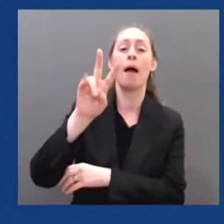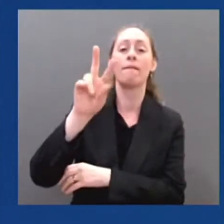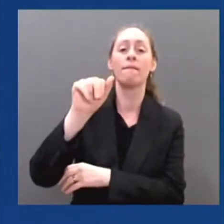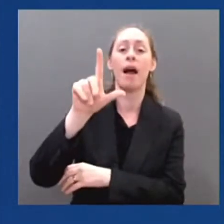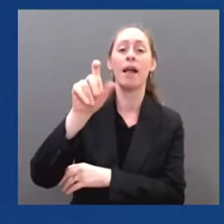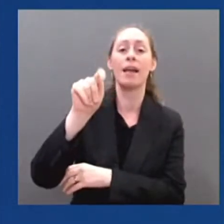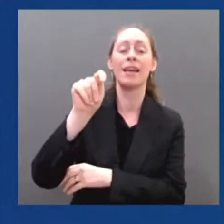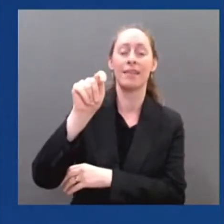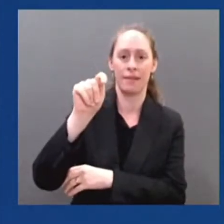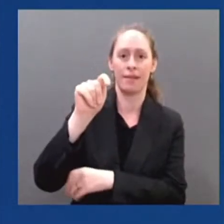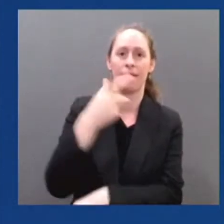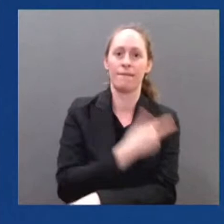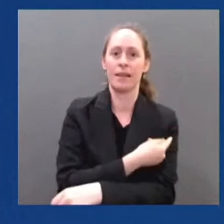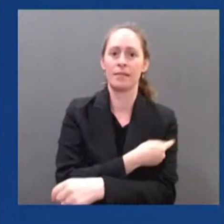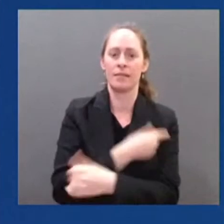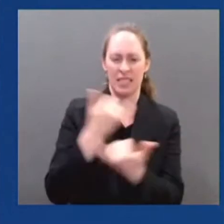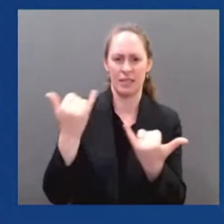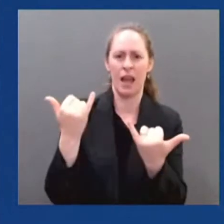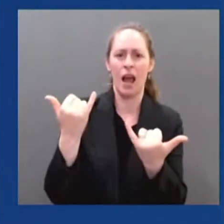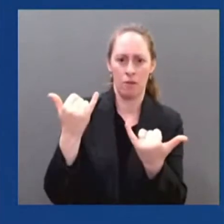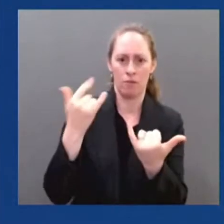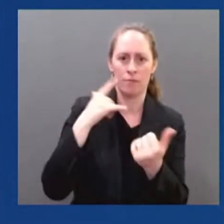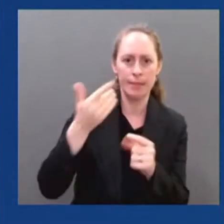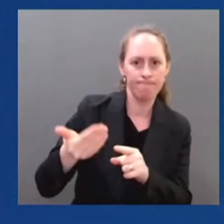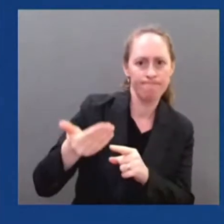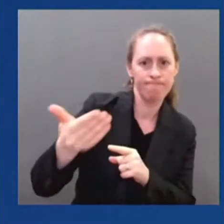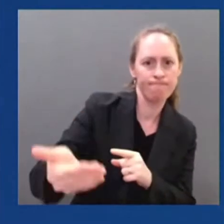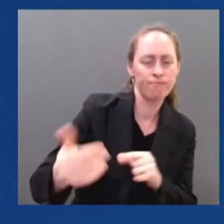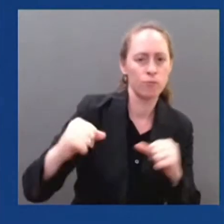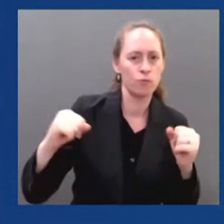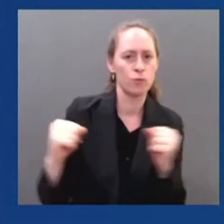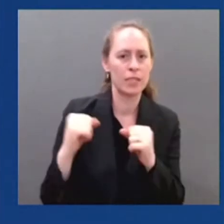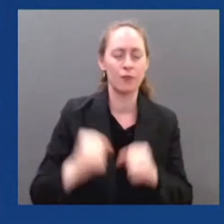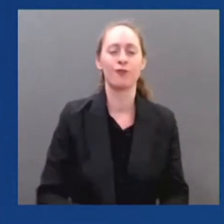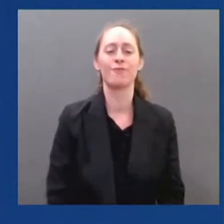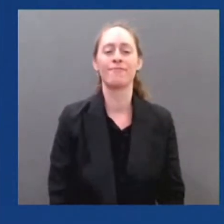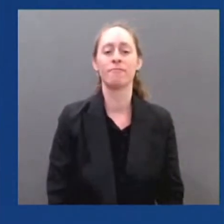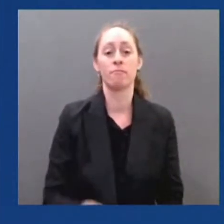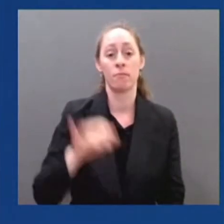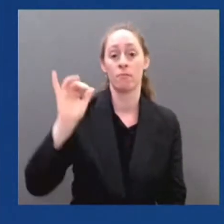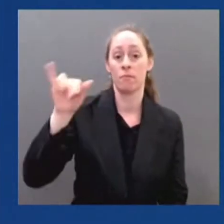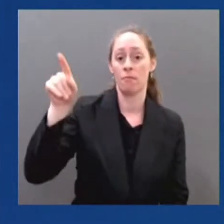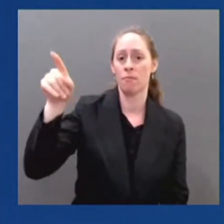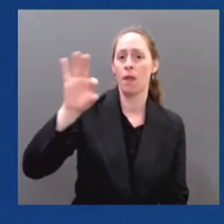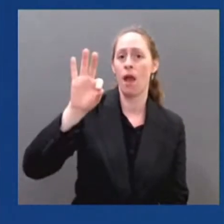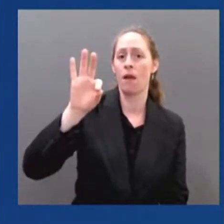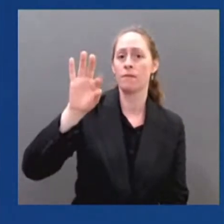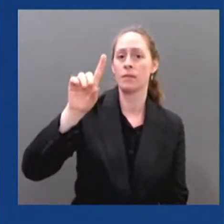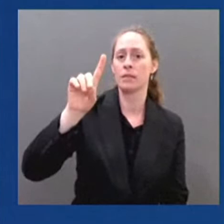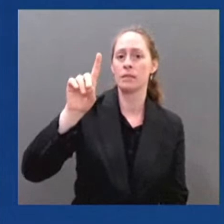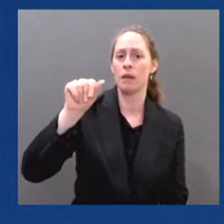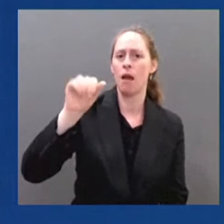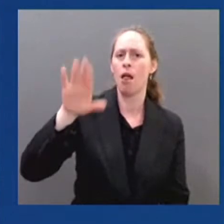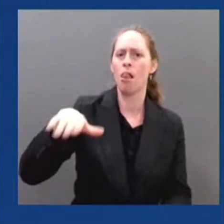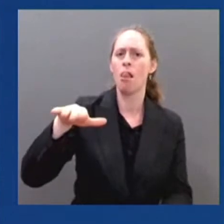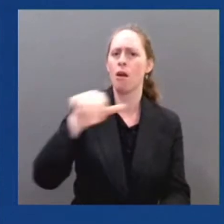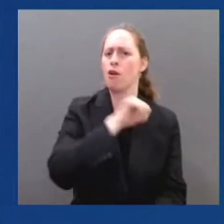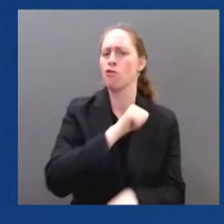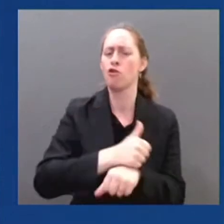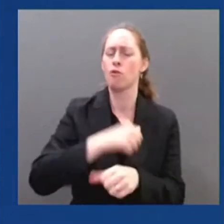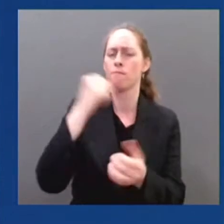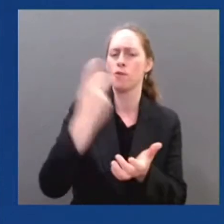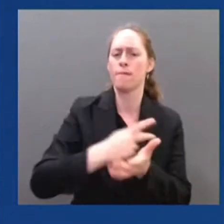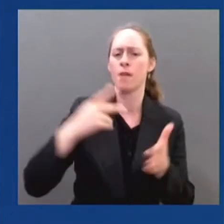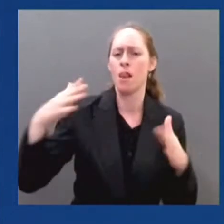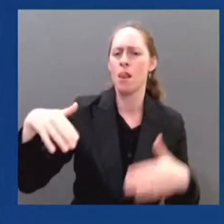bivalent vaccines have not even been authorized by the FDA. We think the FDA is going to authorize bivalent vaccines, but we're not sure. So first of all, we're going to hear more from the